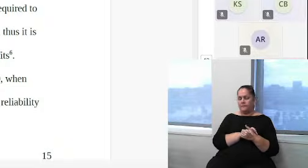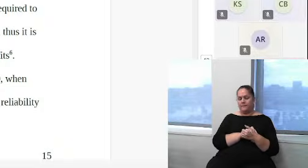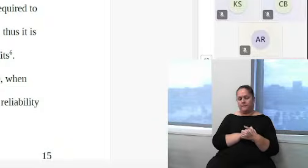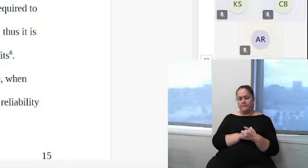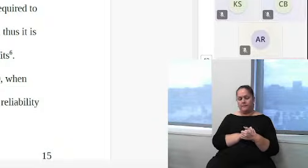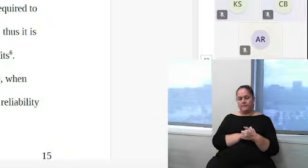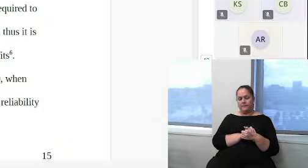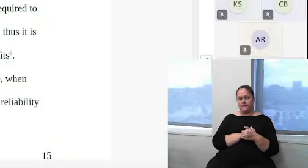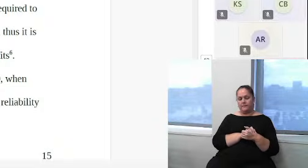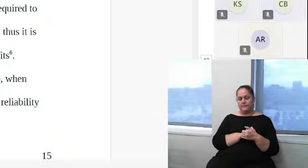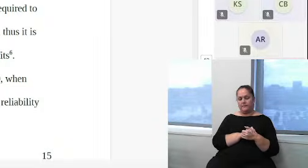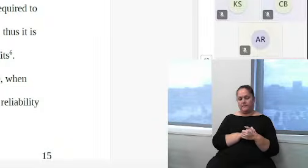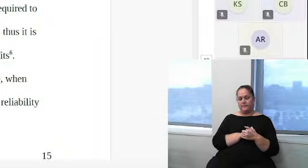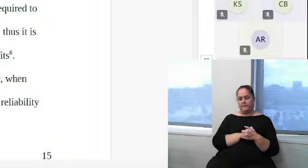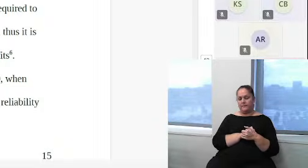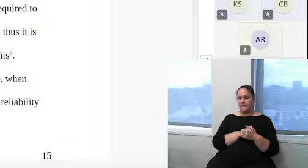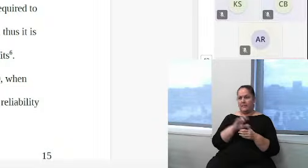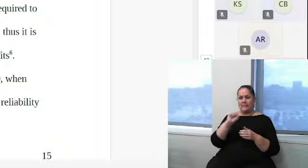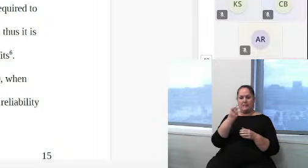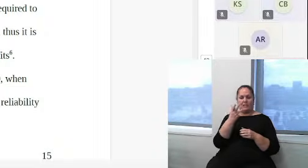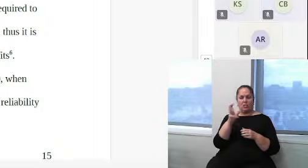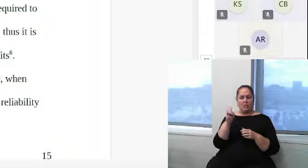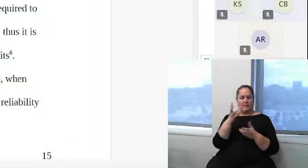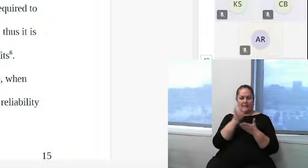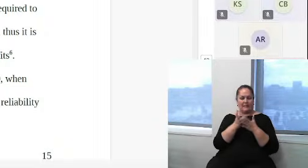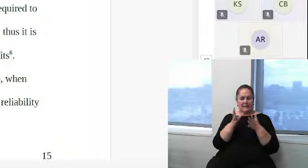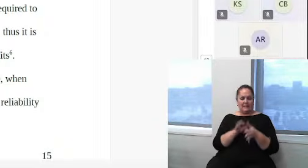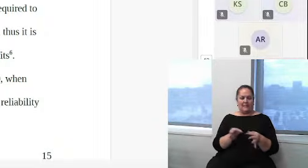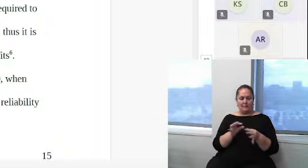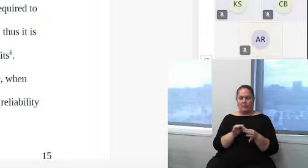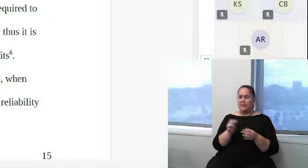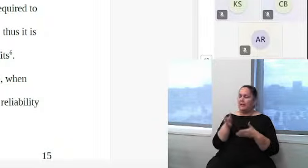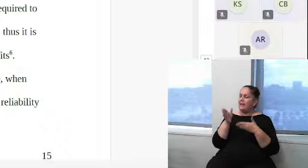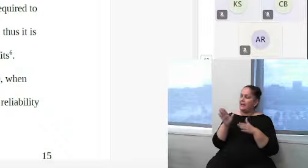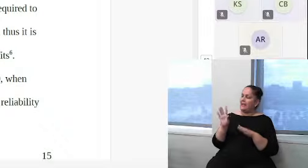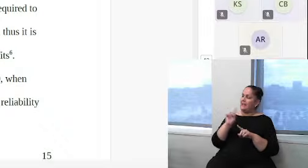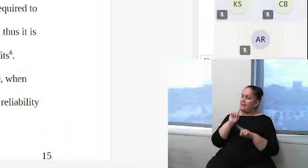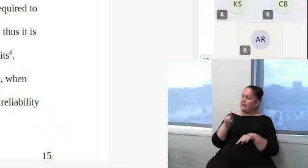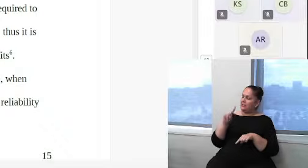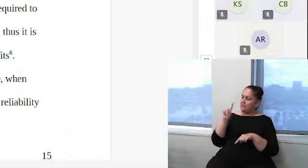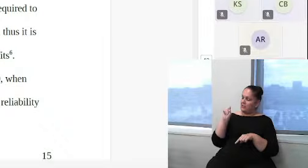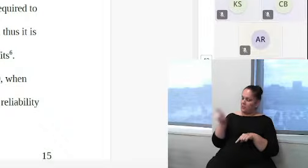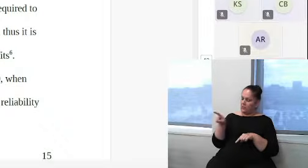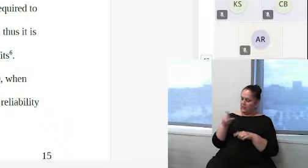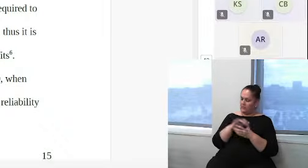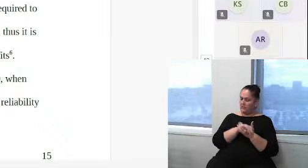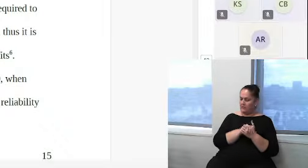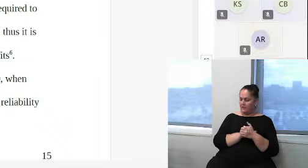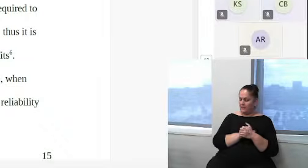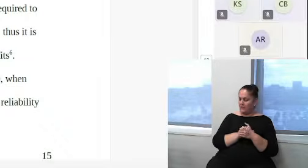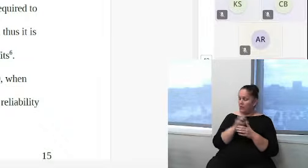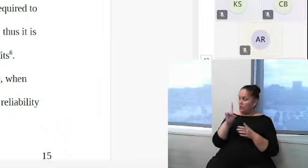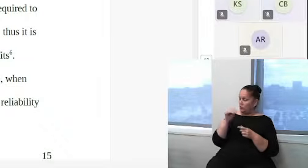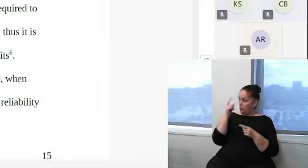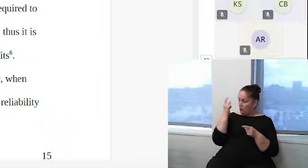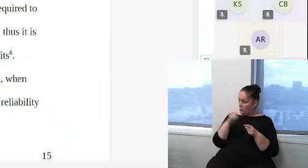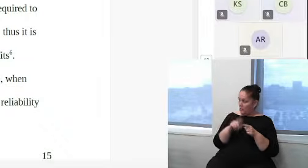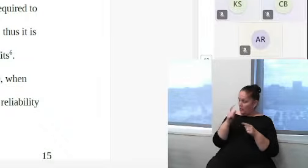I know it's written. I'm asking you if you agree with it. It's Mr. Shearman's testimony. You don't have to agree. Let him answer the